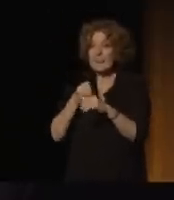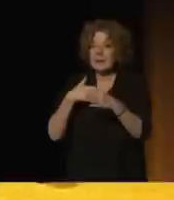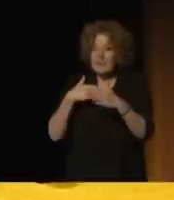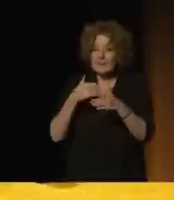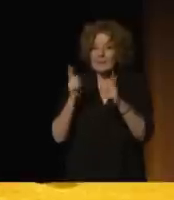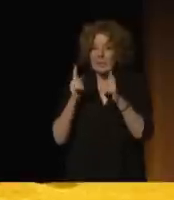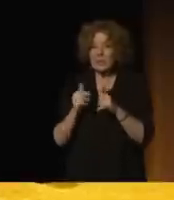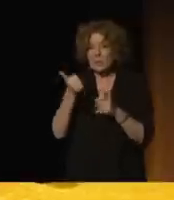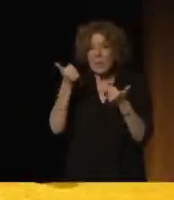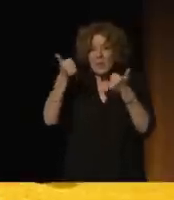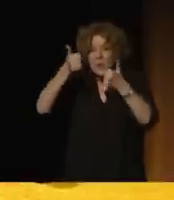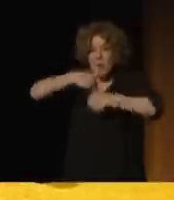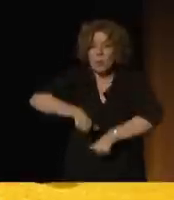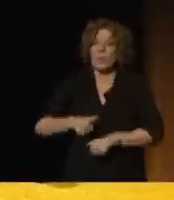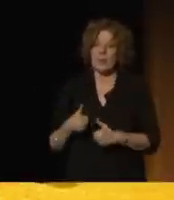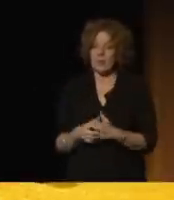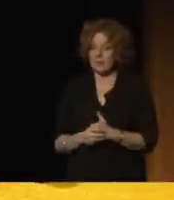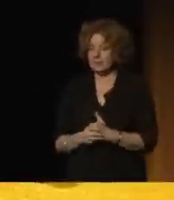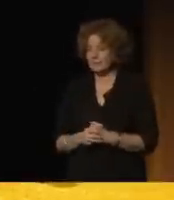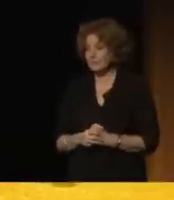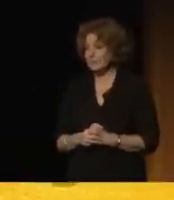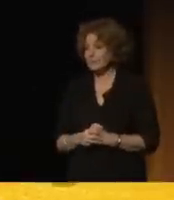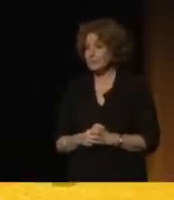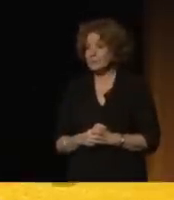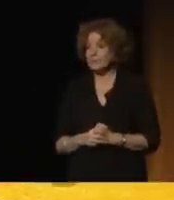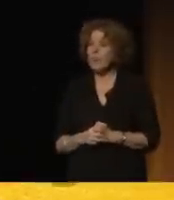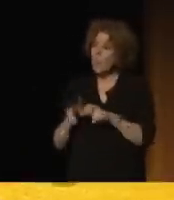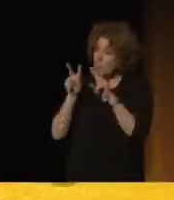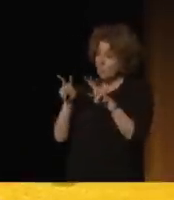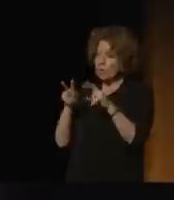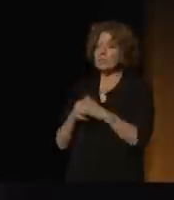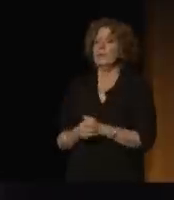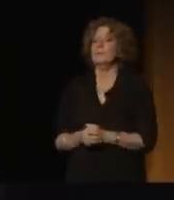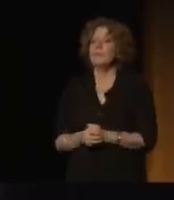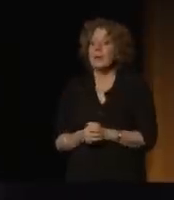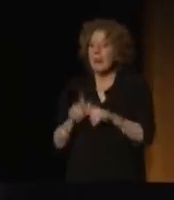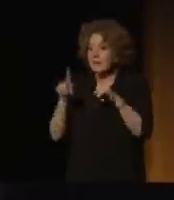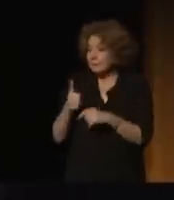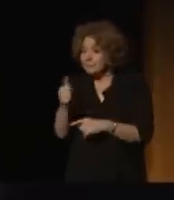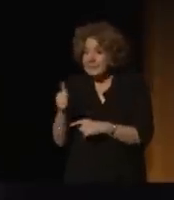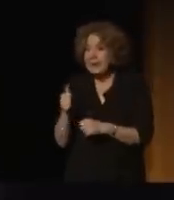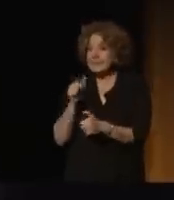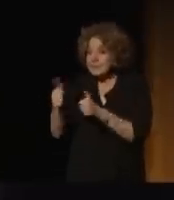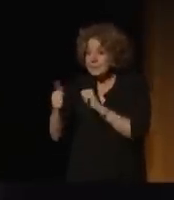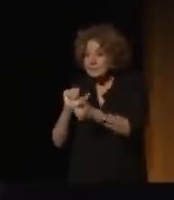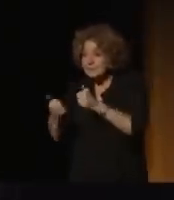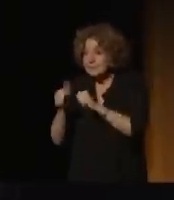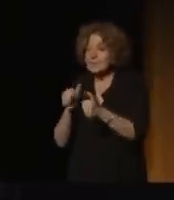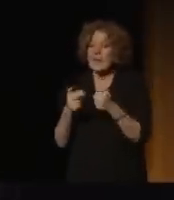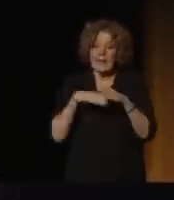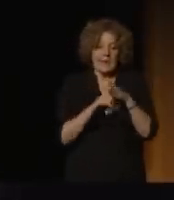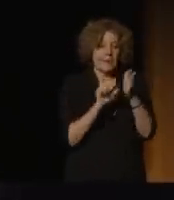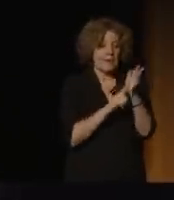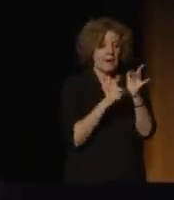actually, so I know her quite well. And so I was watching, and I began to text with some people in the Clinton